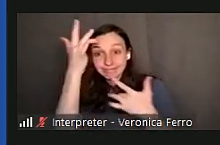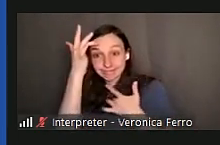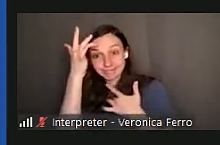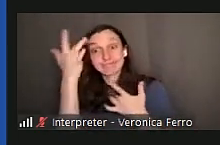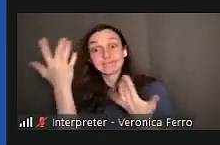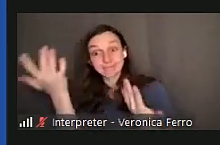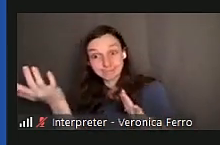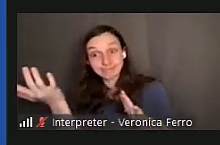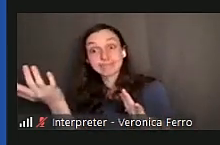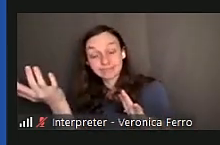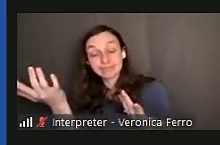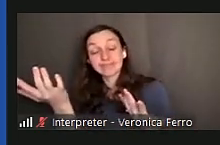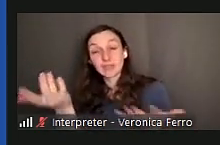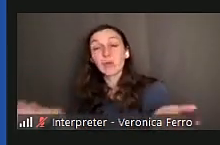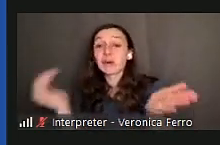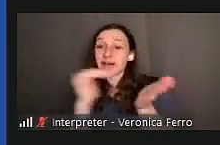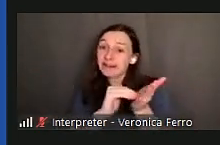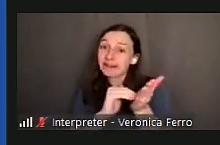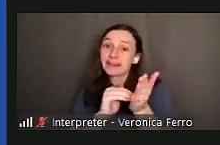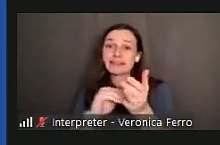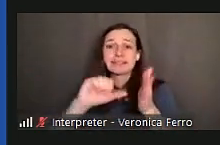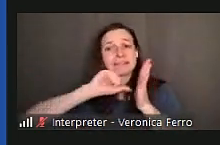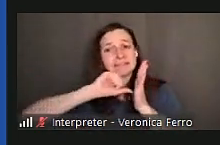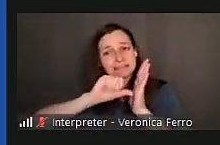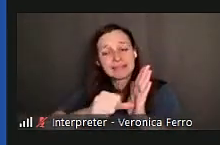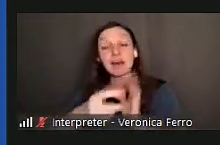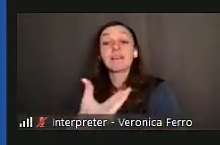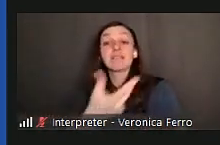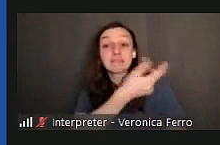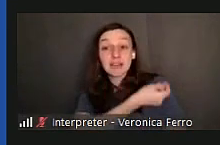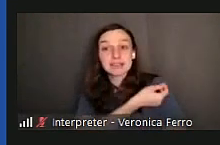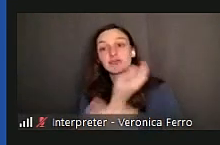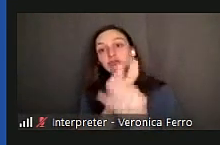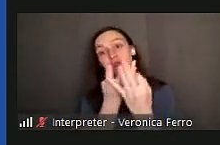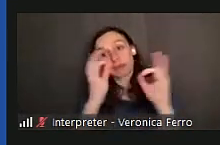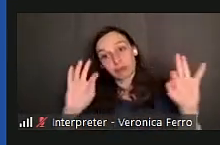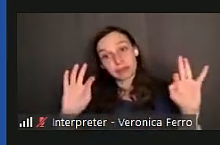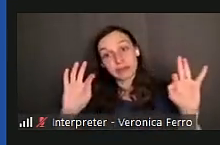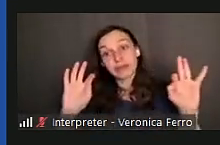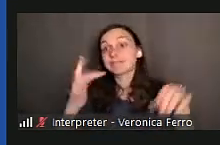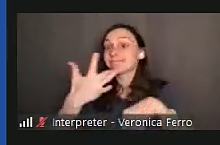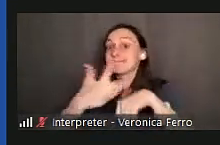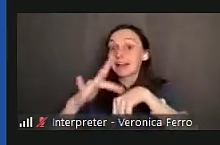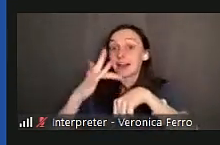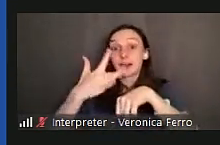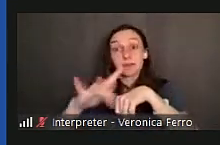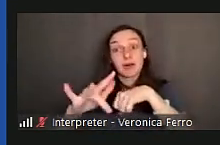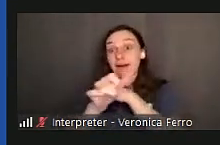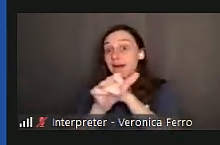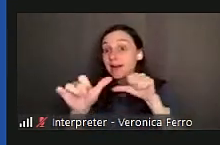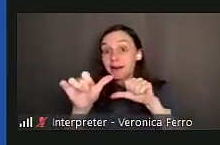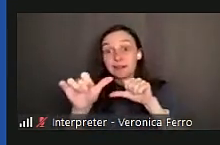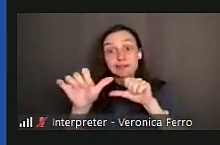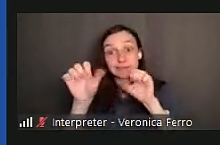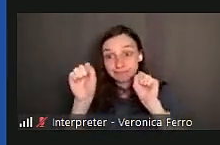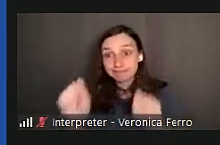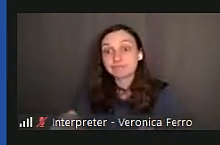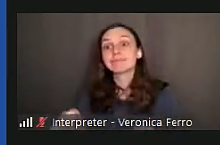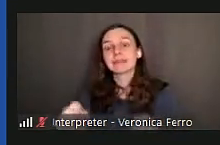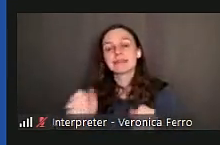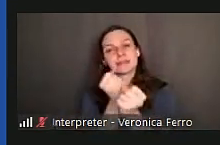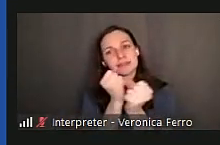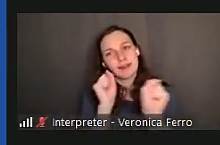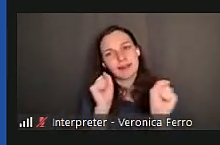the vaccine is free, it is widely available, it is safe, it is effective, and it is our ticket out of